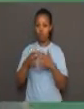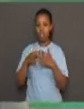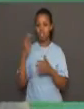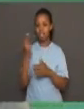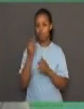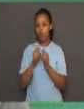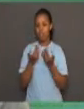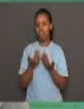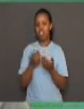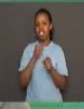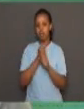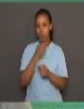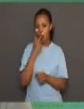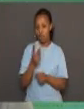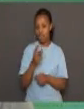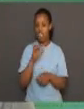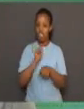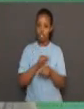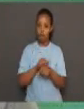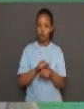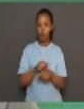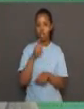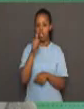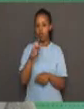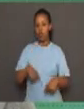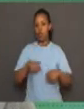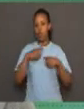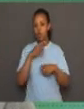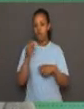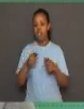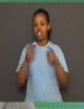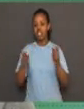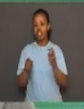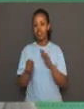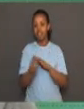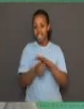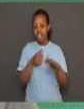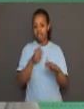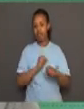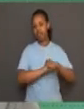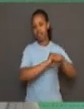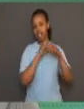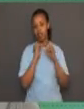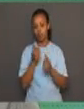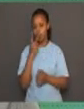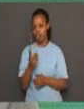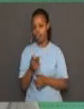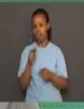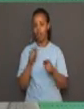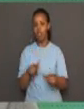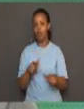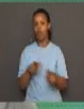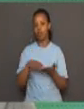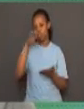them. In this case, the rocks, to help them survive an attack. That concludes